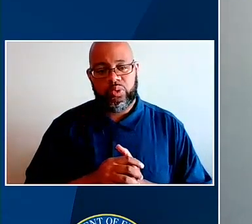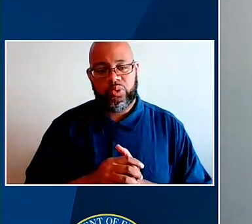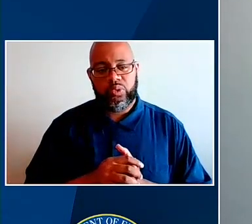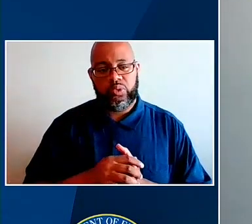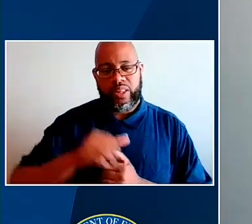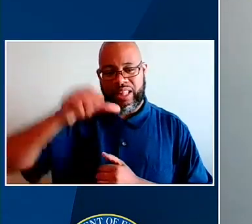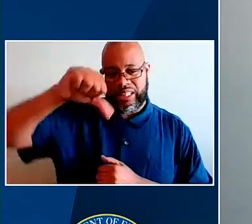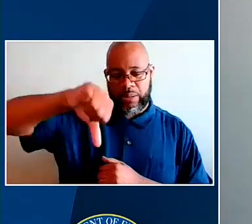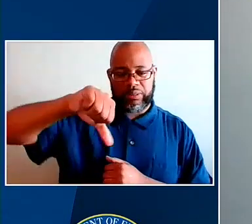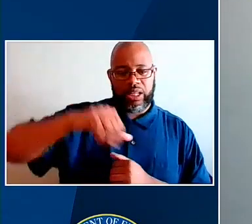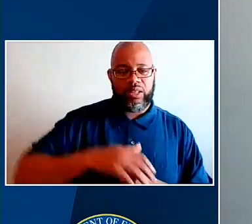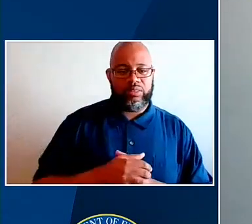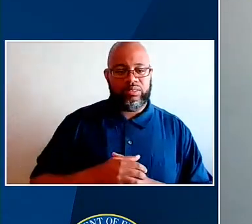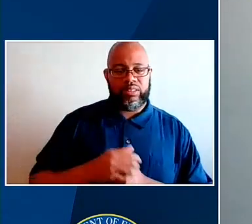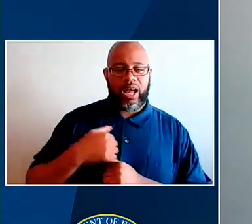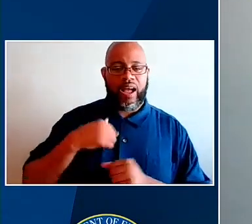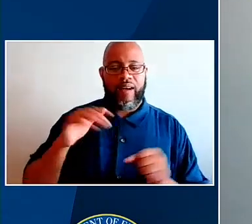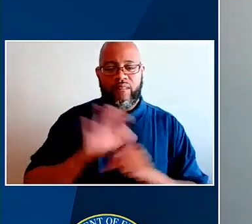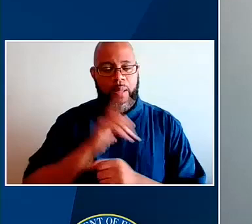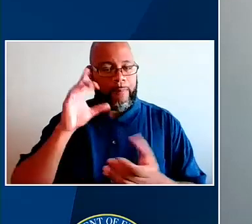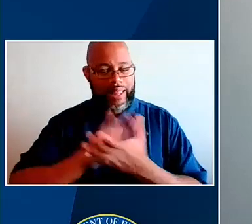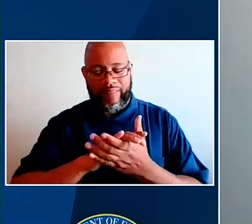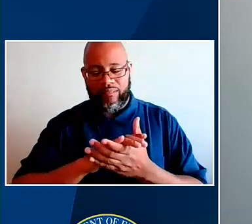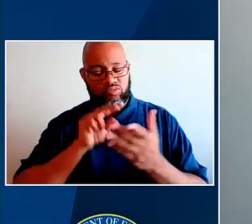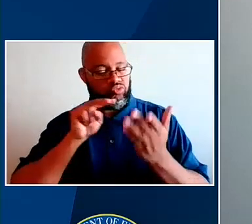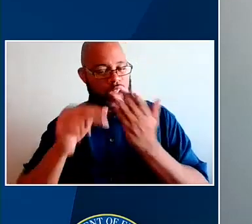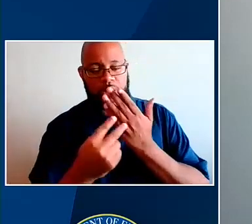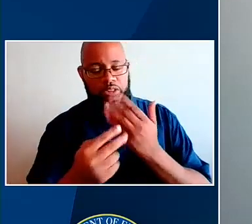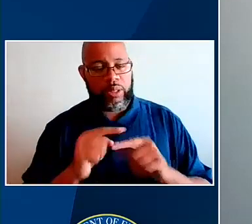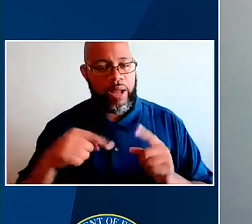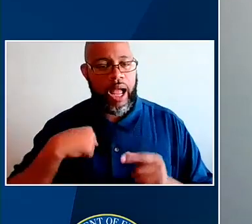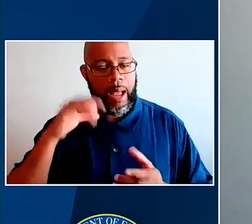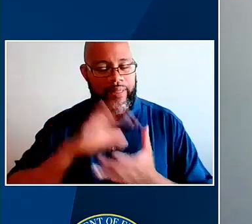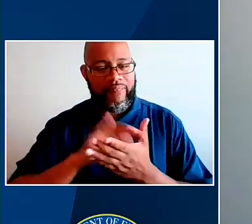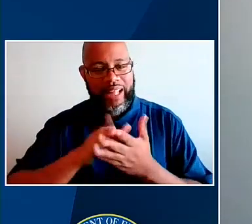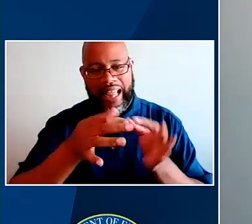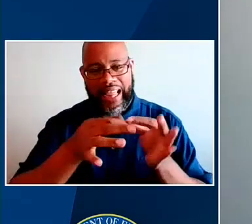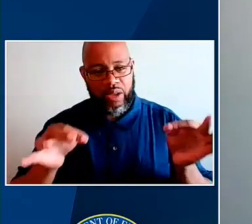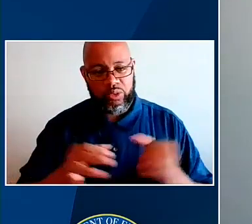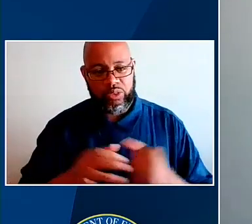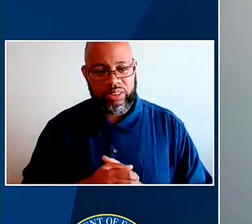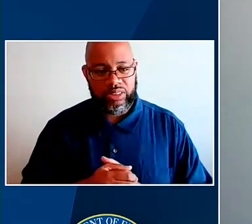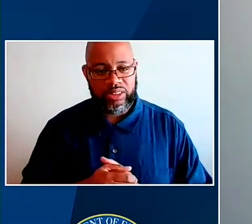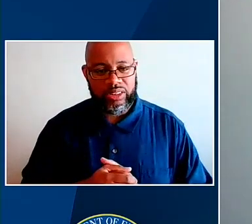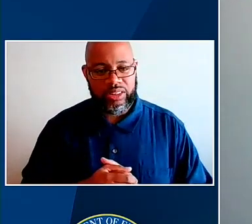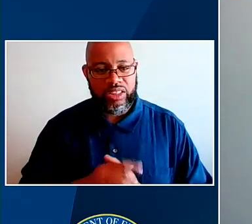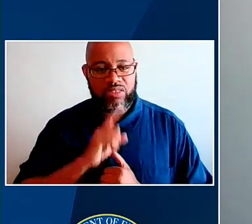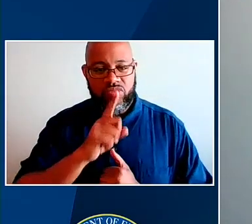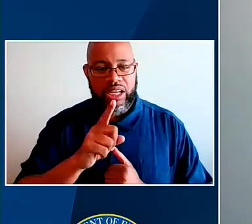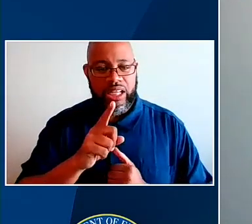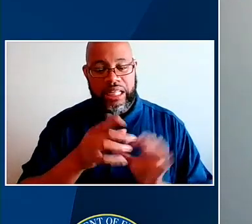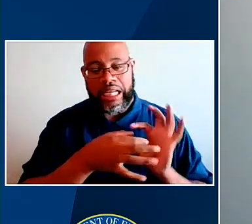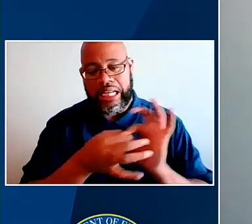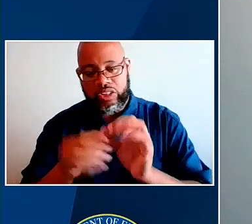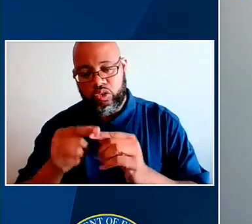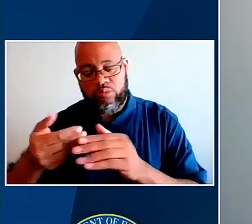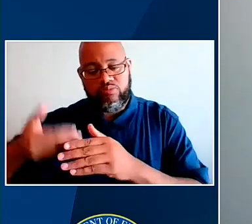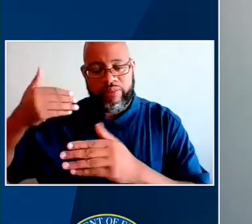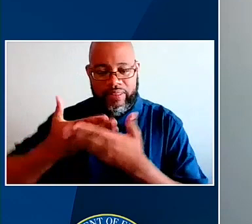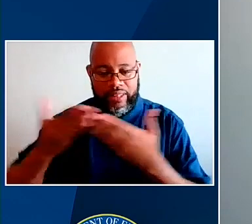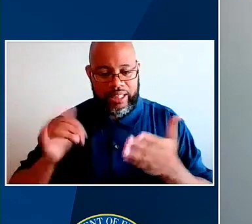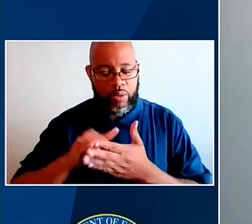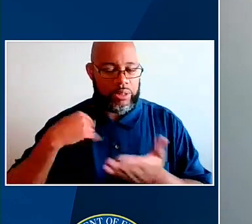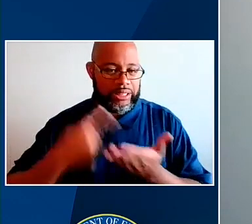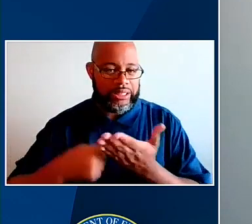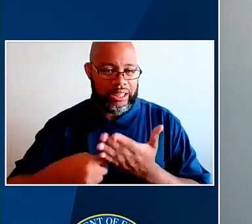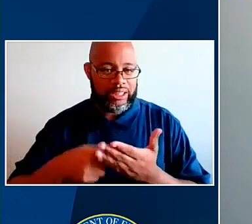down. I fully believe in transparency, but I believe this language is inextricably connected to previous things we've discussed.